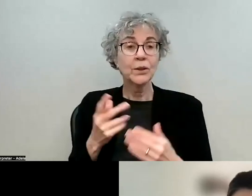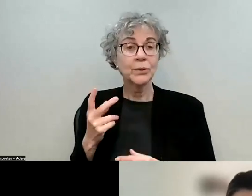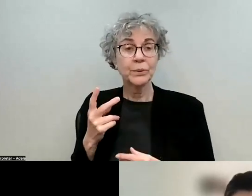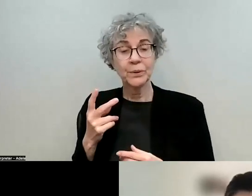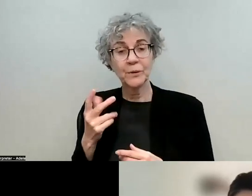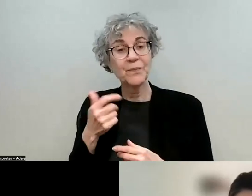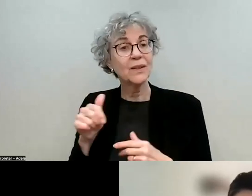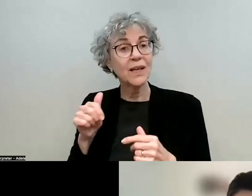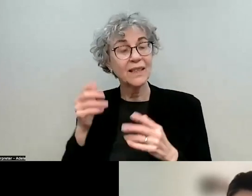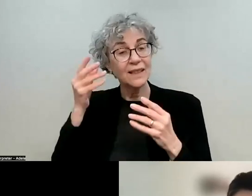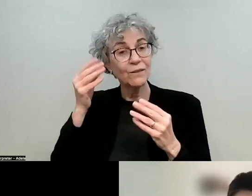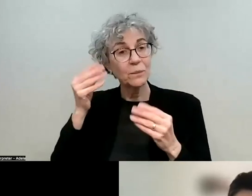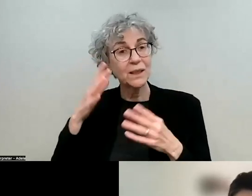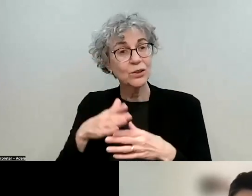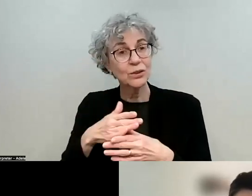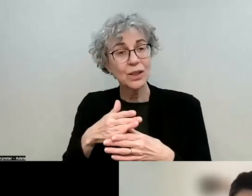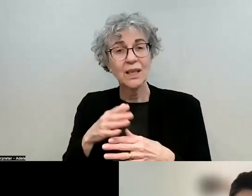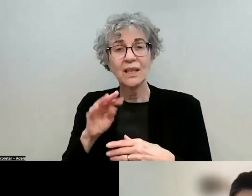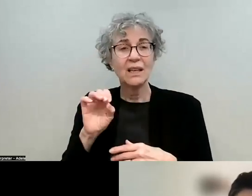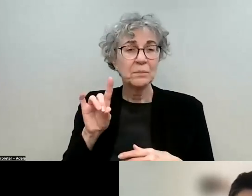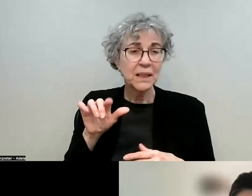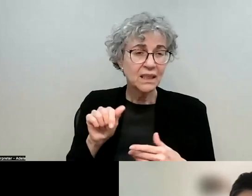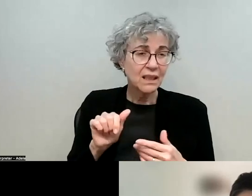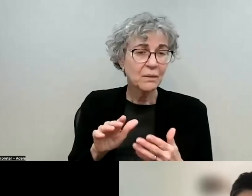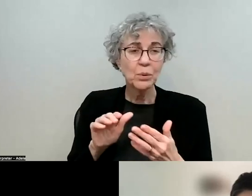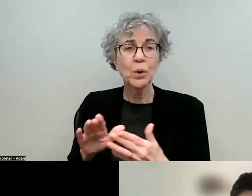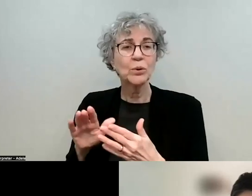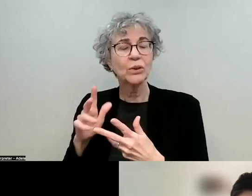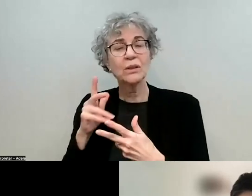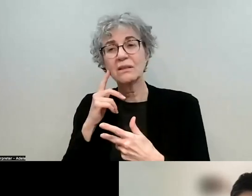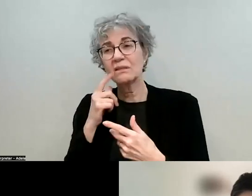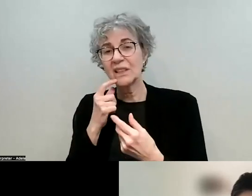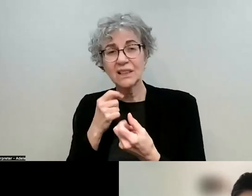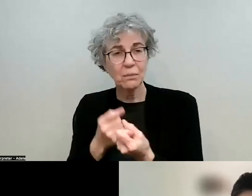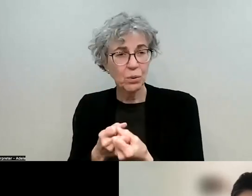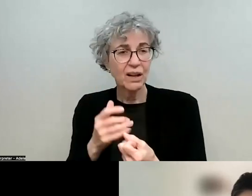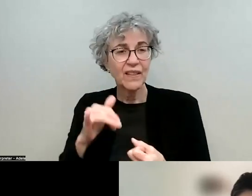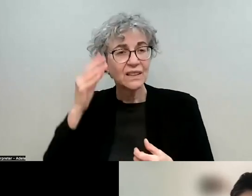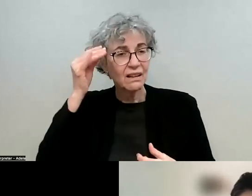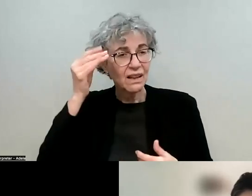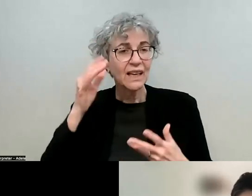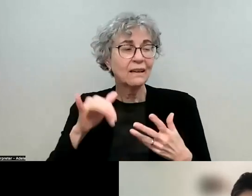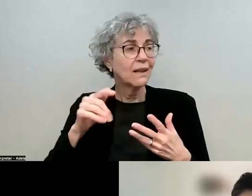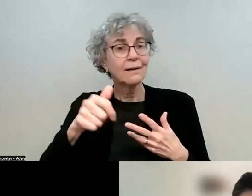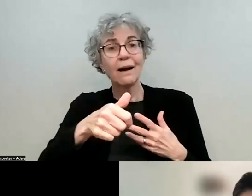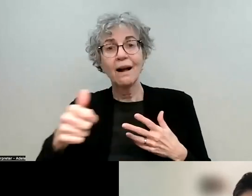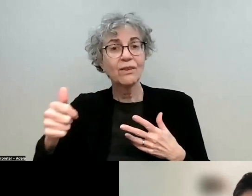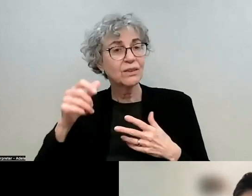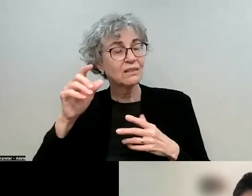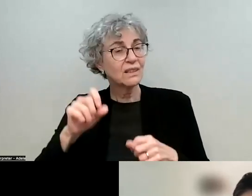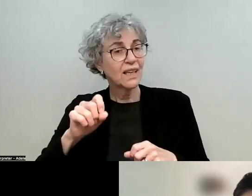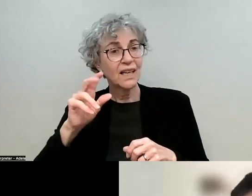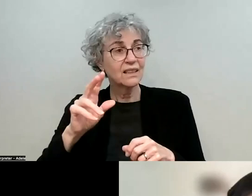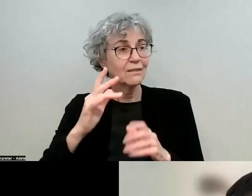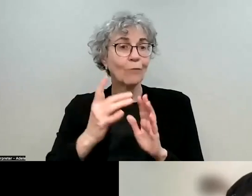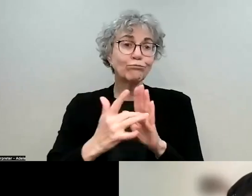any information sharing, media approaches to support this thinking that others may consider using? Sure.